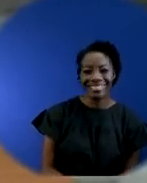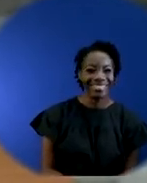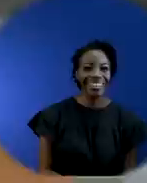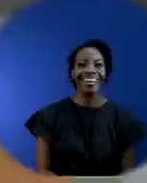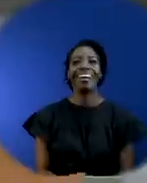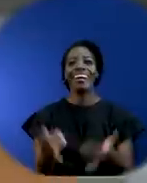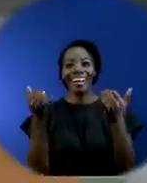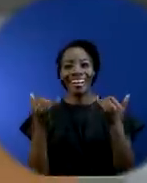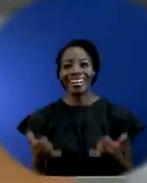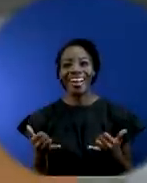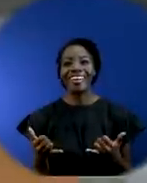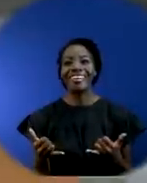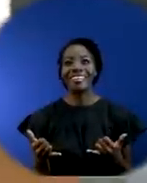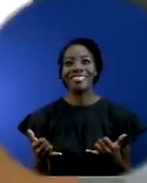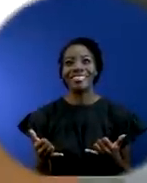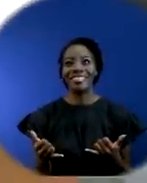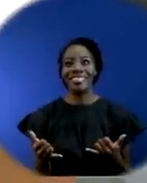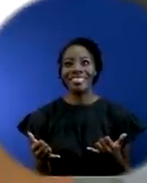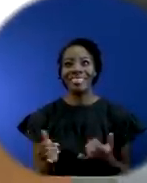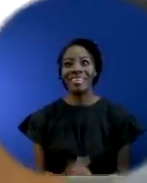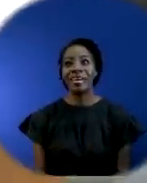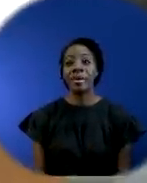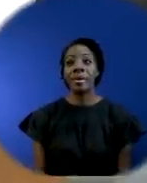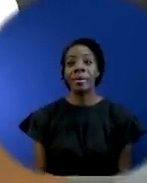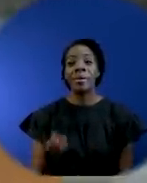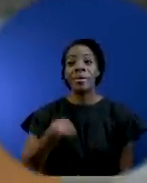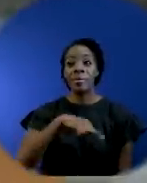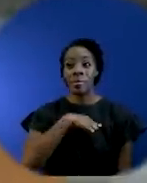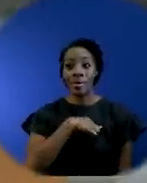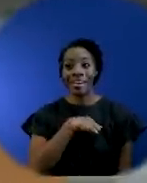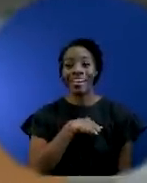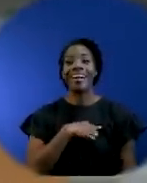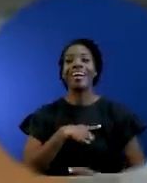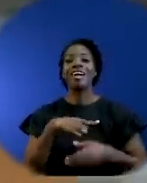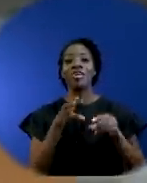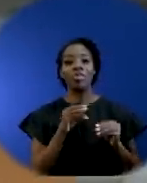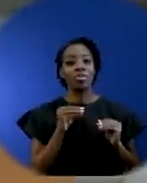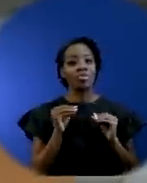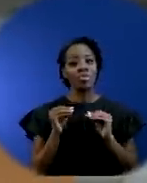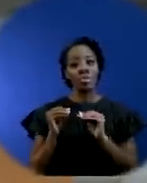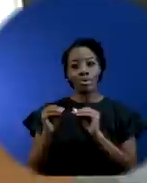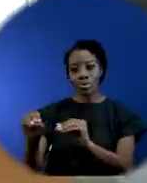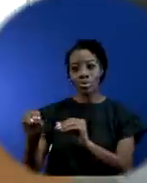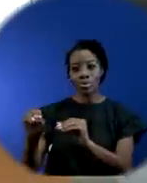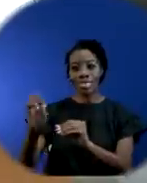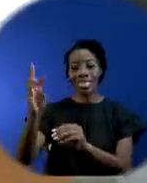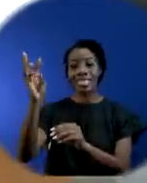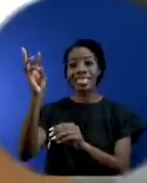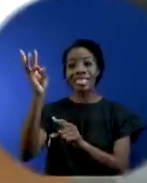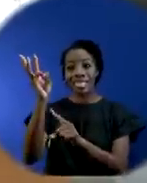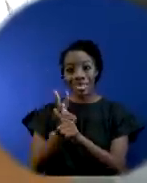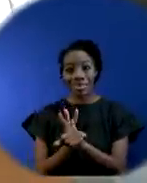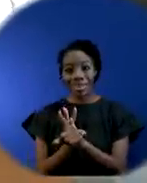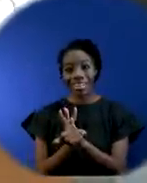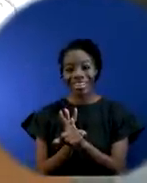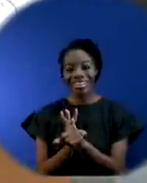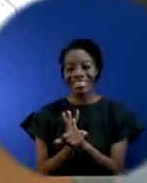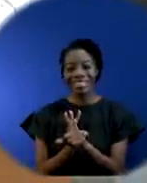speaking of July, we have moved through the 6 months that stood in our